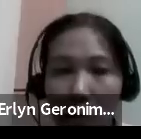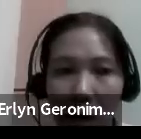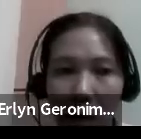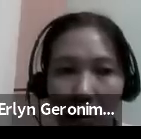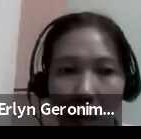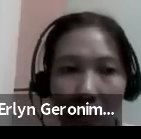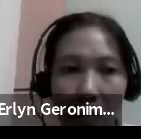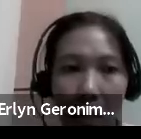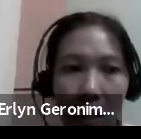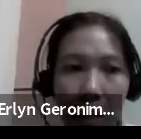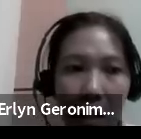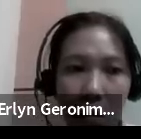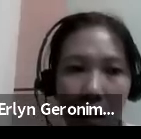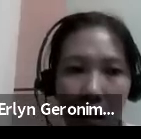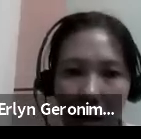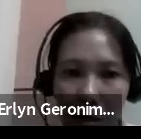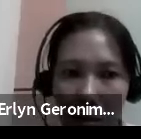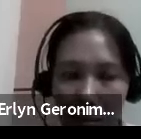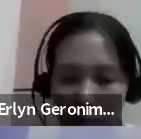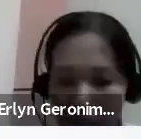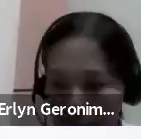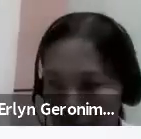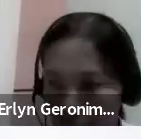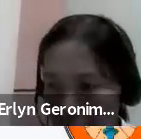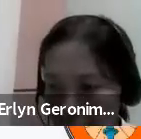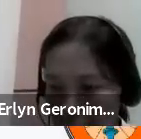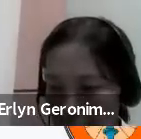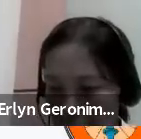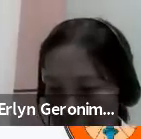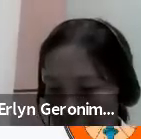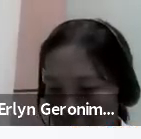which will be followed by the Philippine National Anthem.